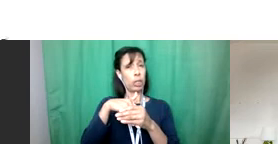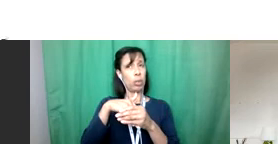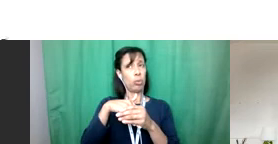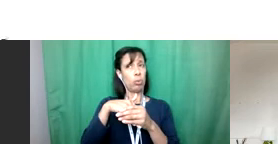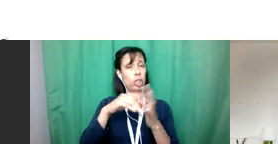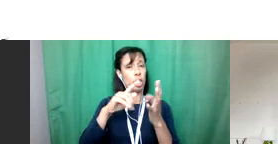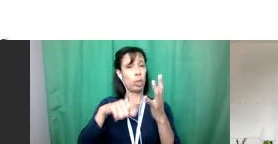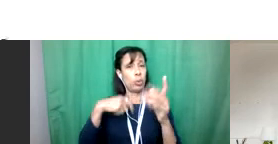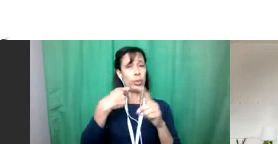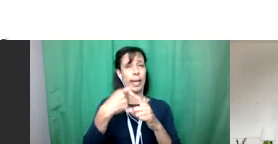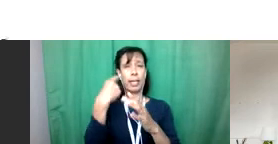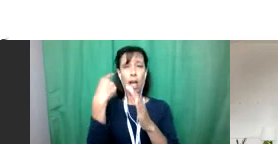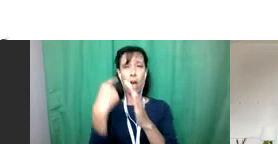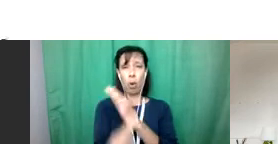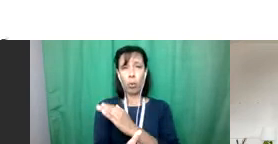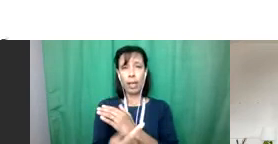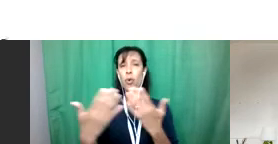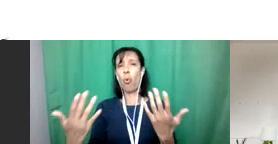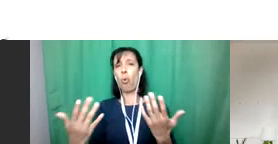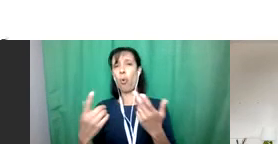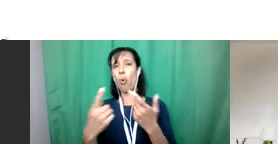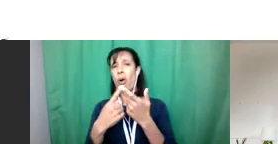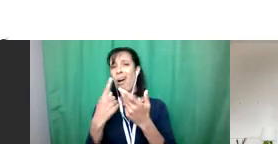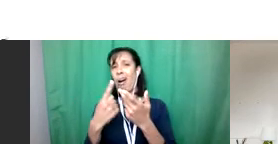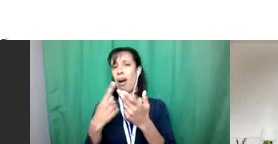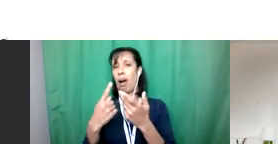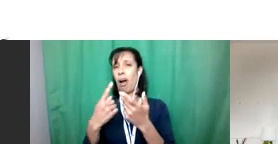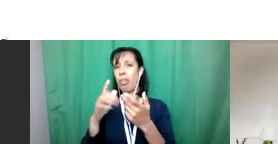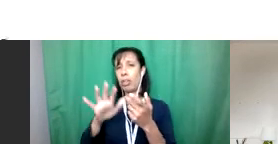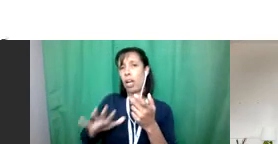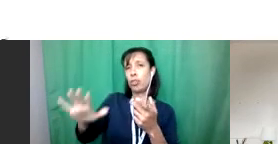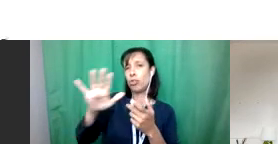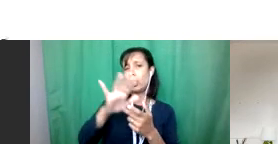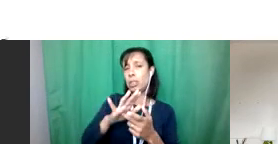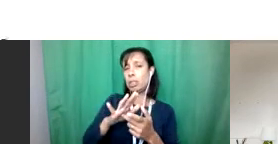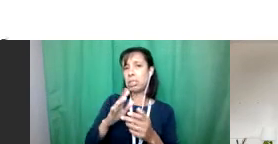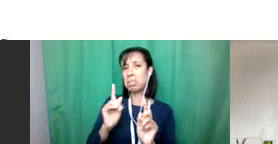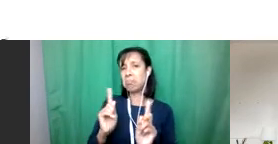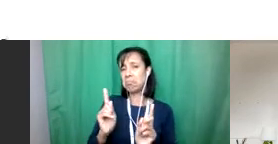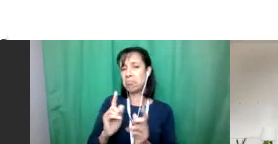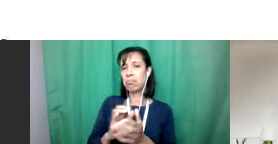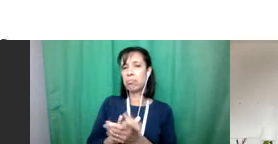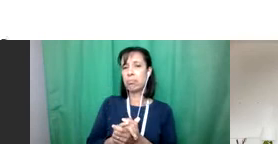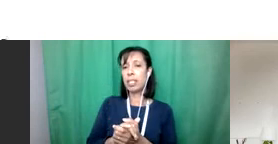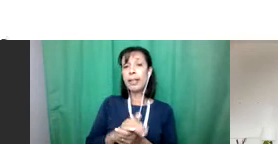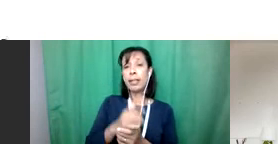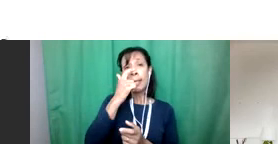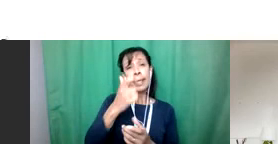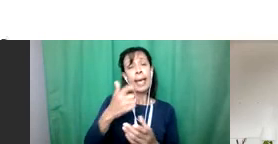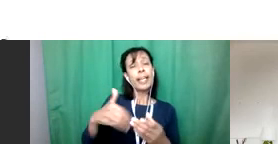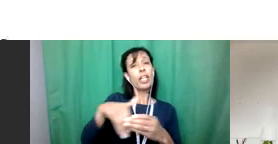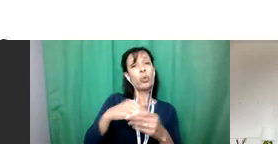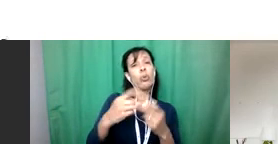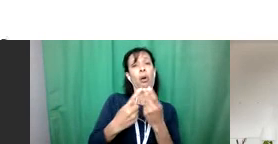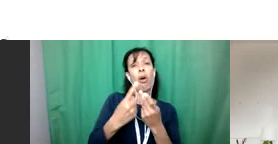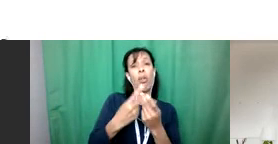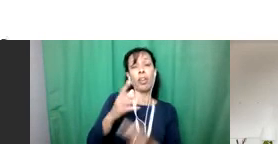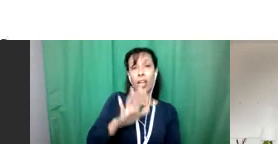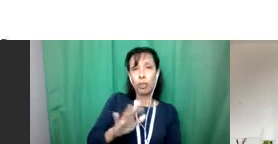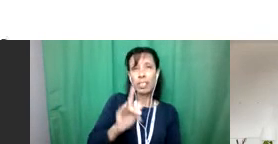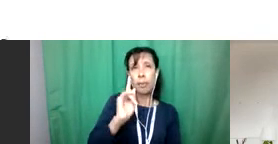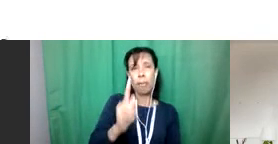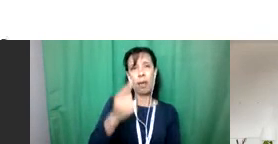the literature could relate to practice in other countries, but what you've got to think about is the question that you're asking. So